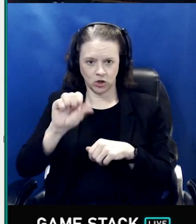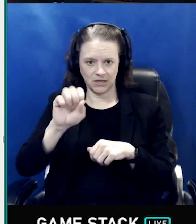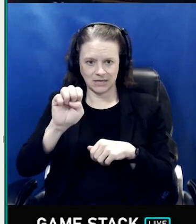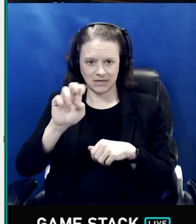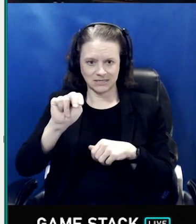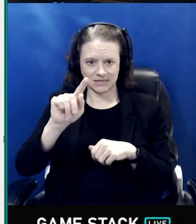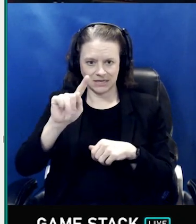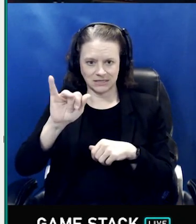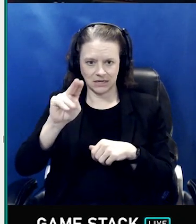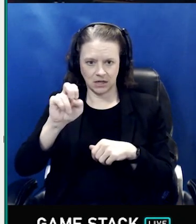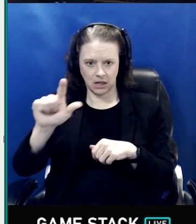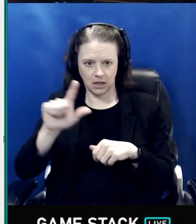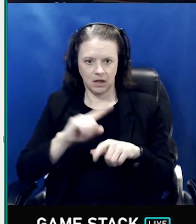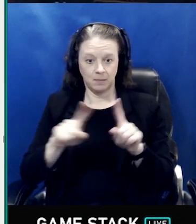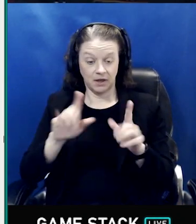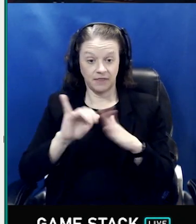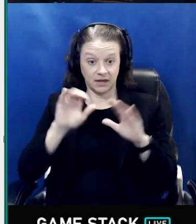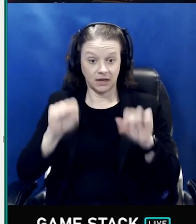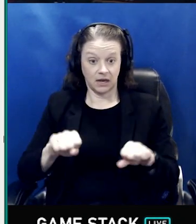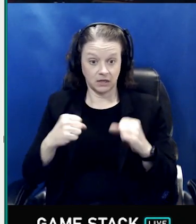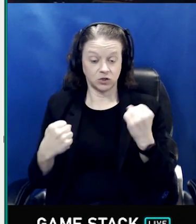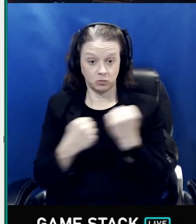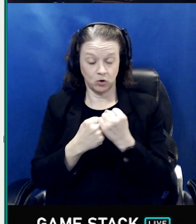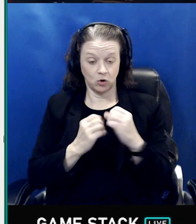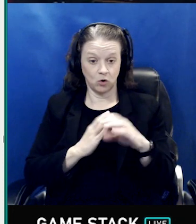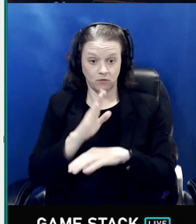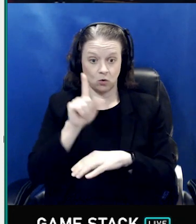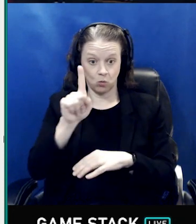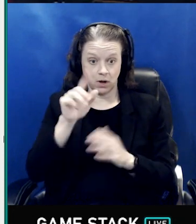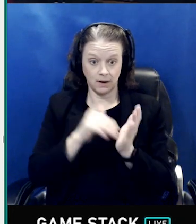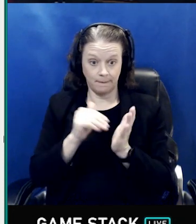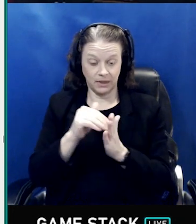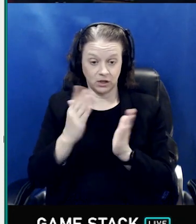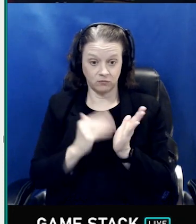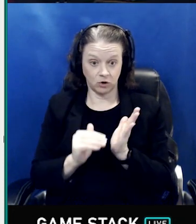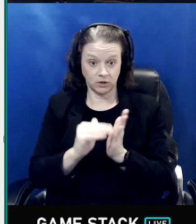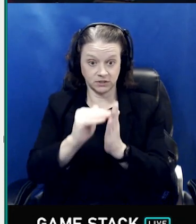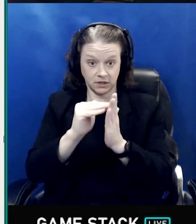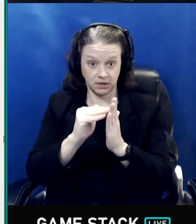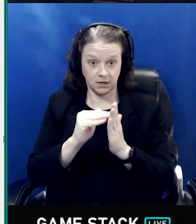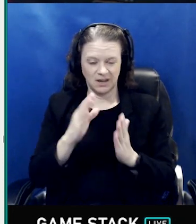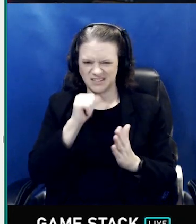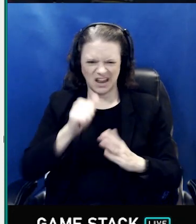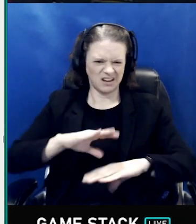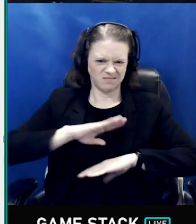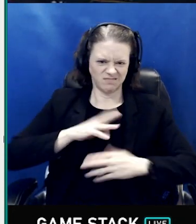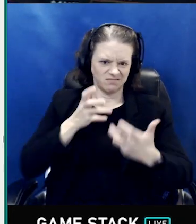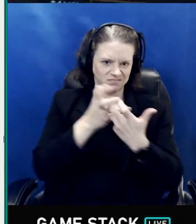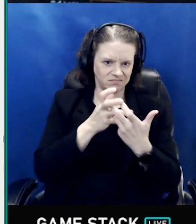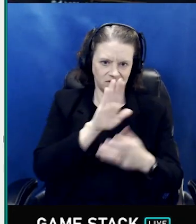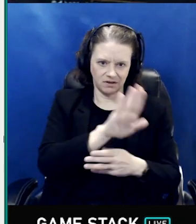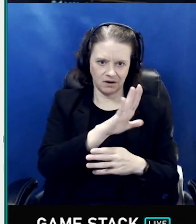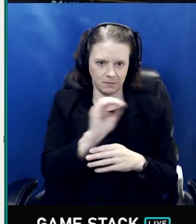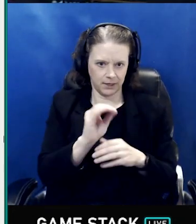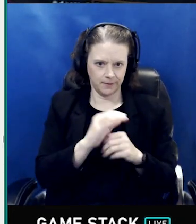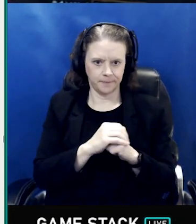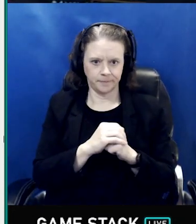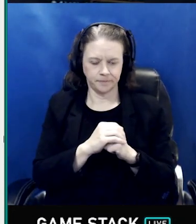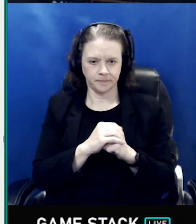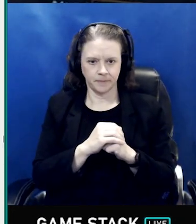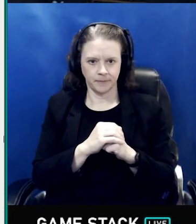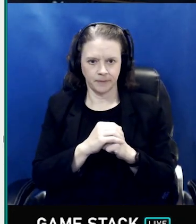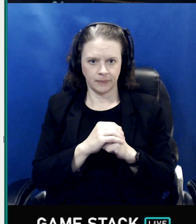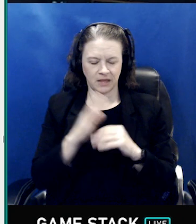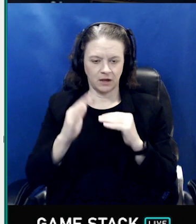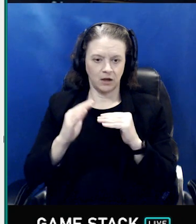Sentinel can support over 1 minute frequency, it's not suitable for them. To meet customer needs,